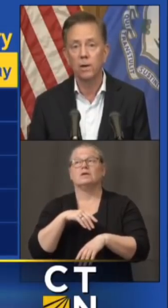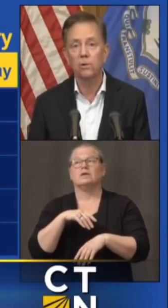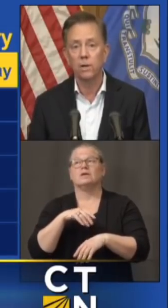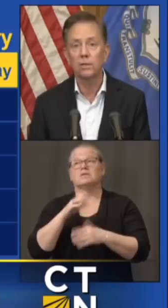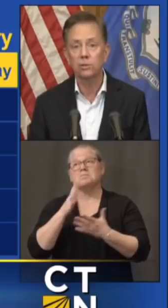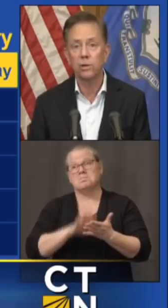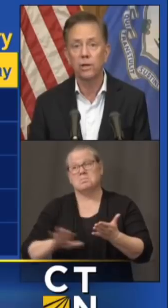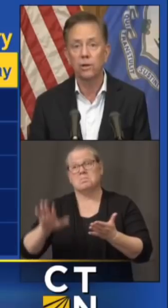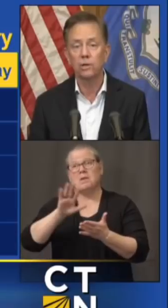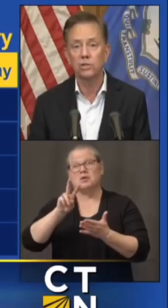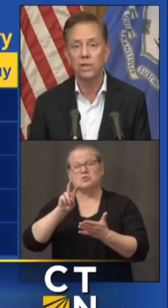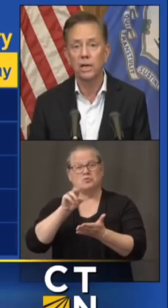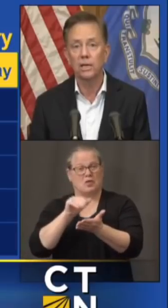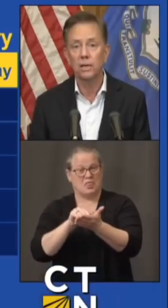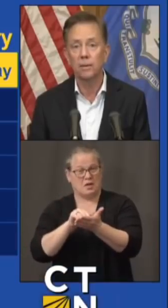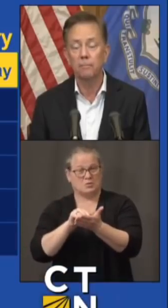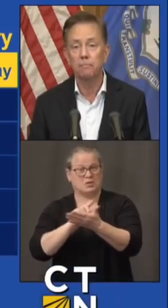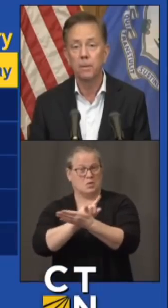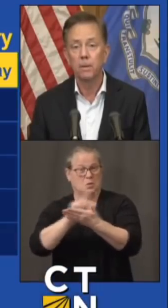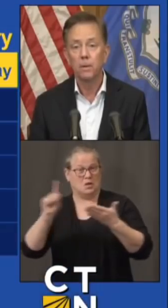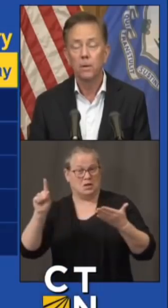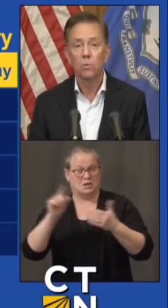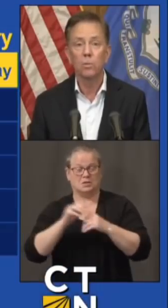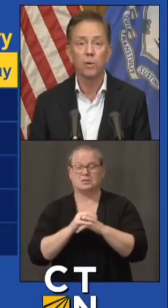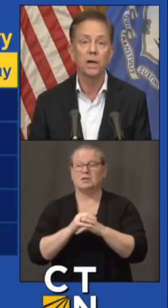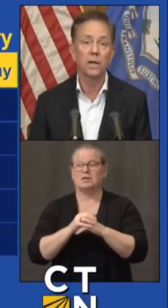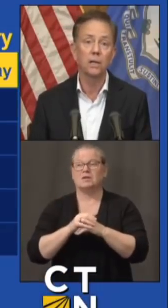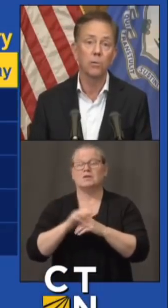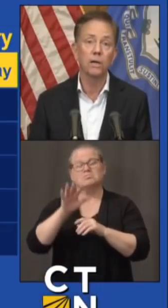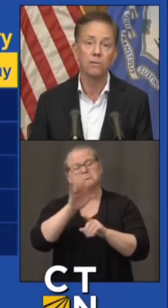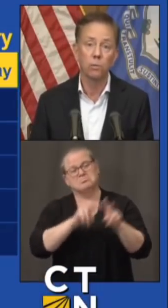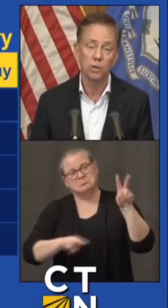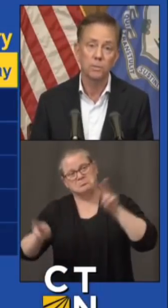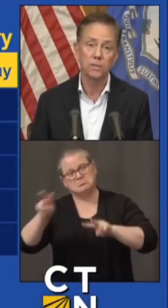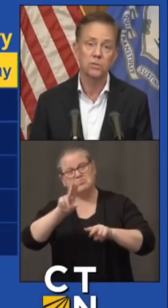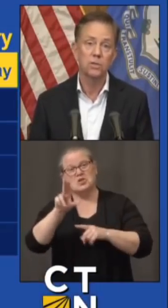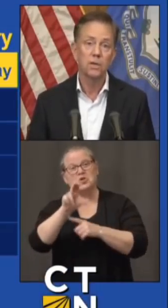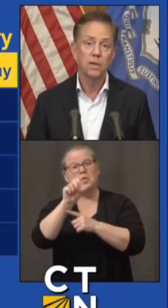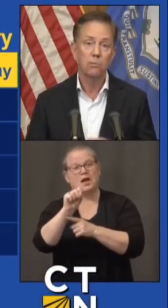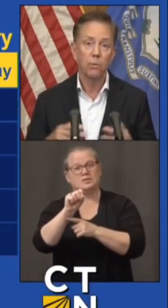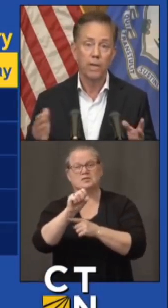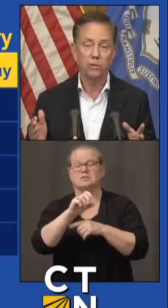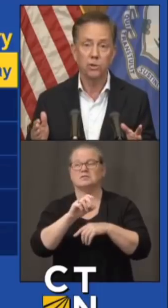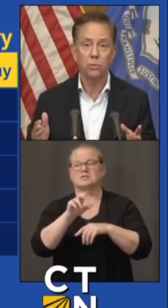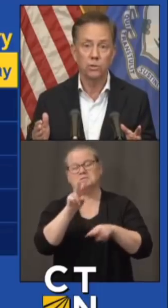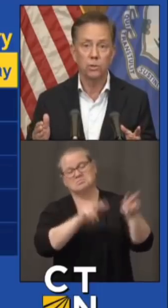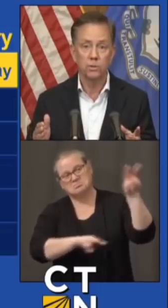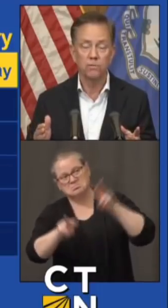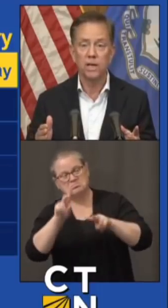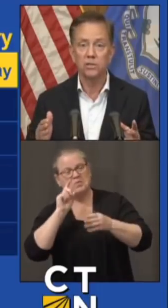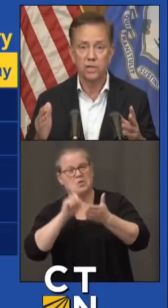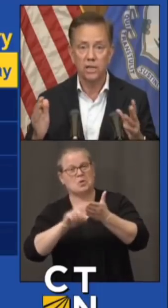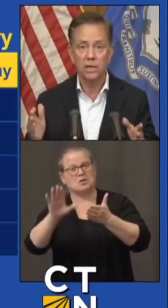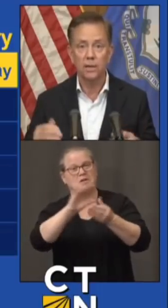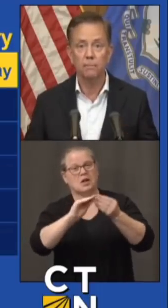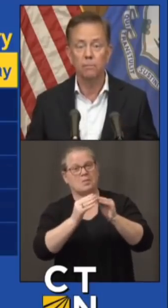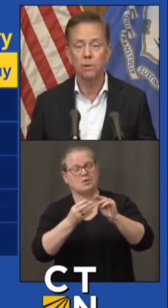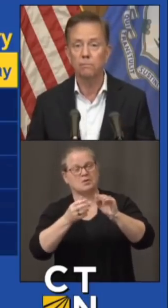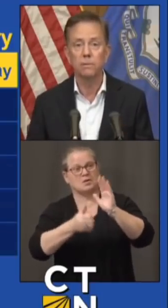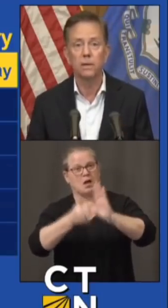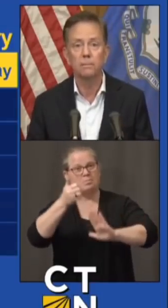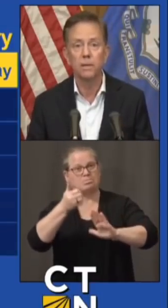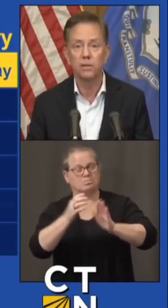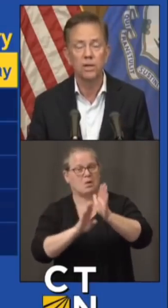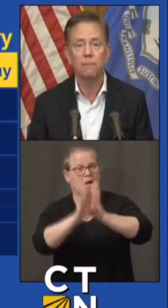infections around the country and in our state, we're bringing in the reinforcements. What we can do in terms of testing,